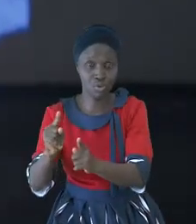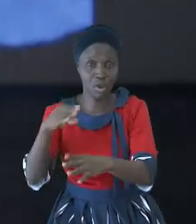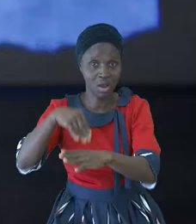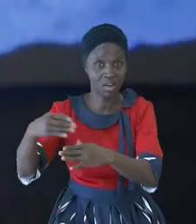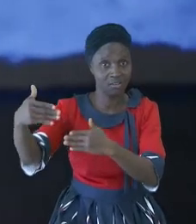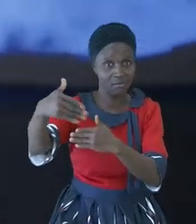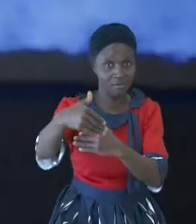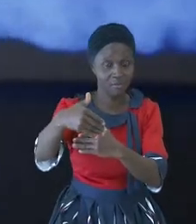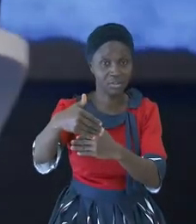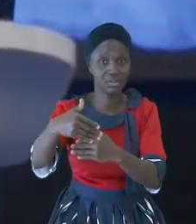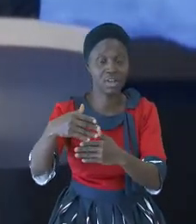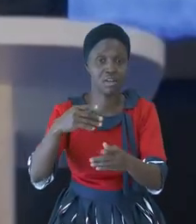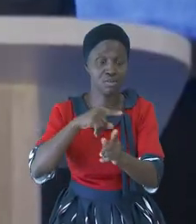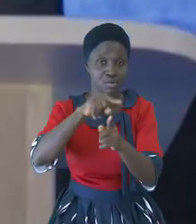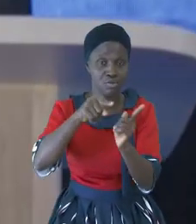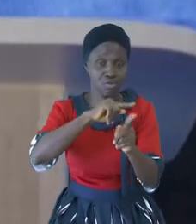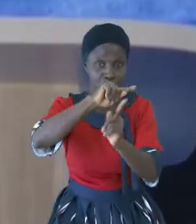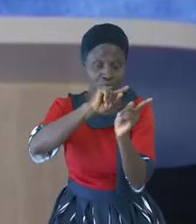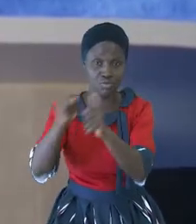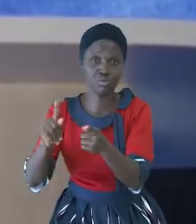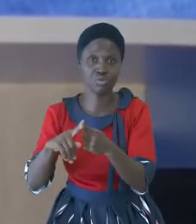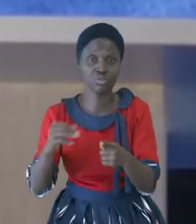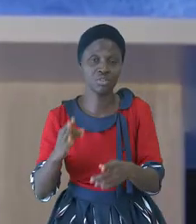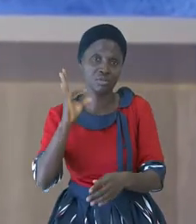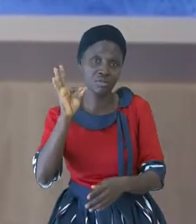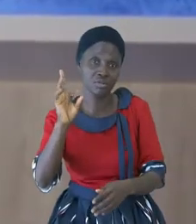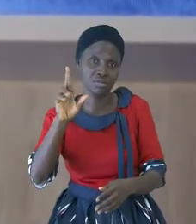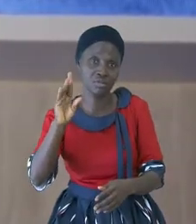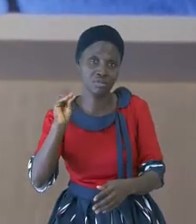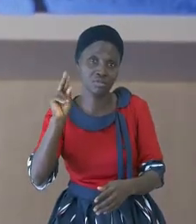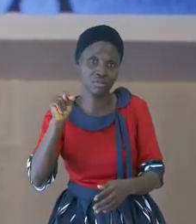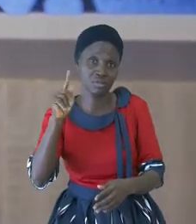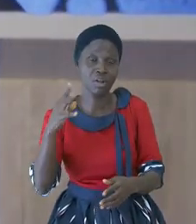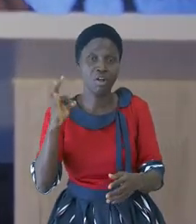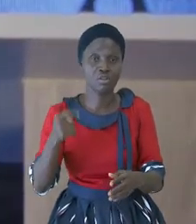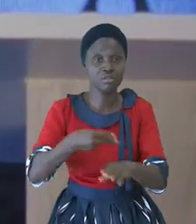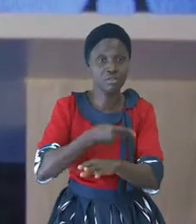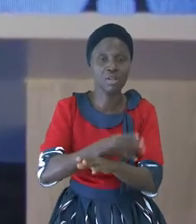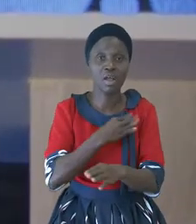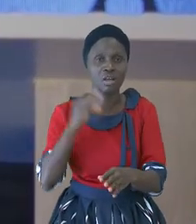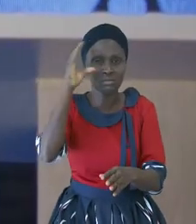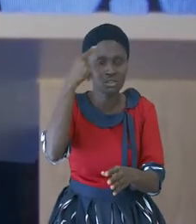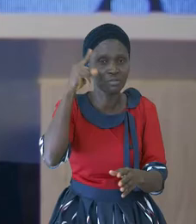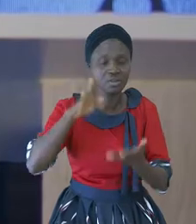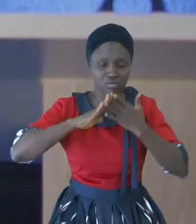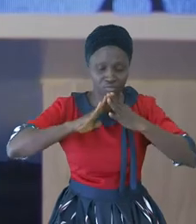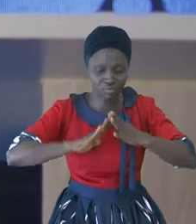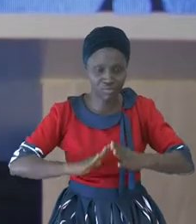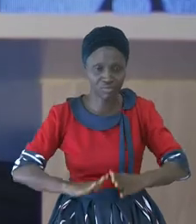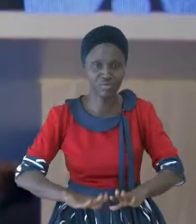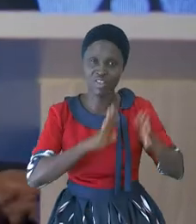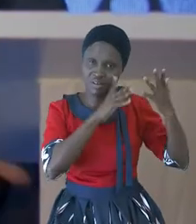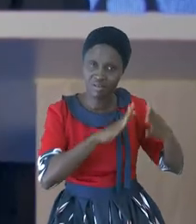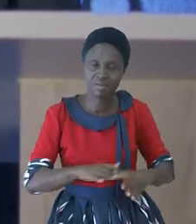look for still, cool, restful, flowing river that will not endanger